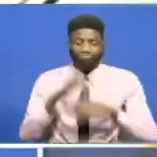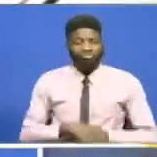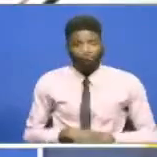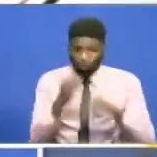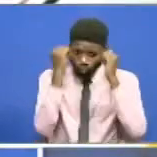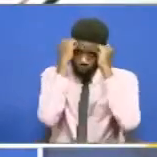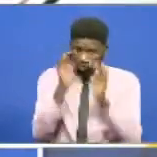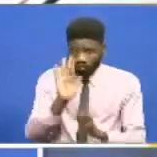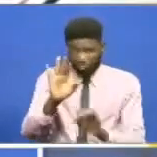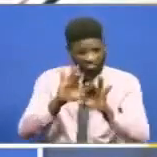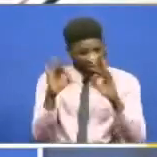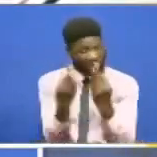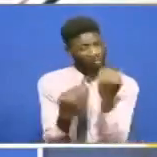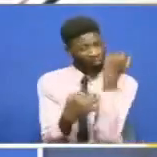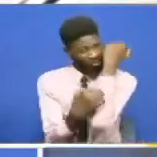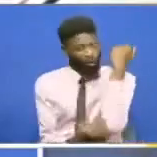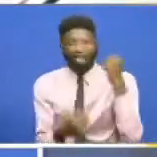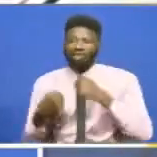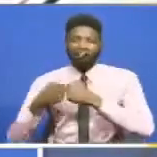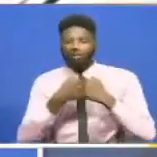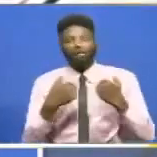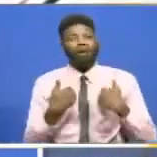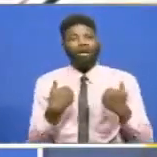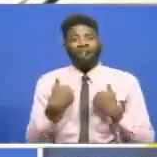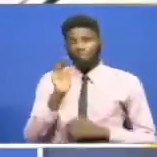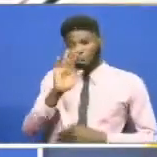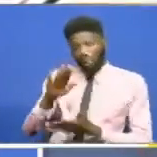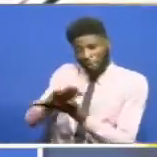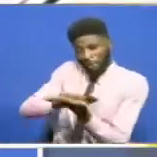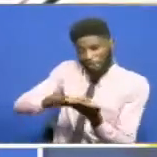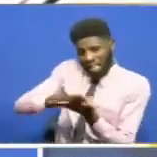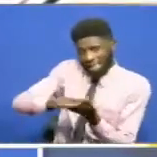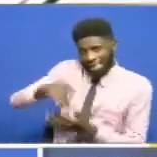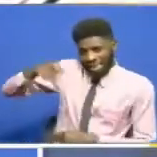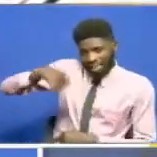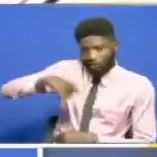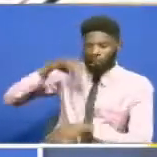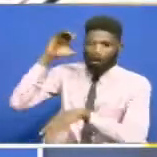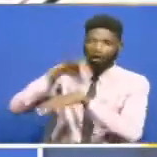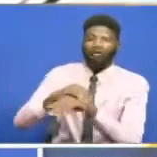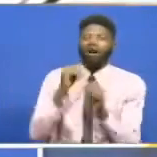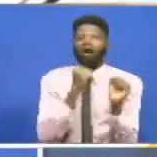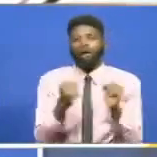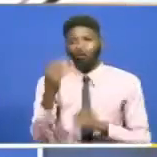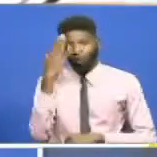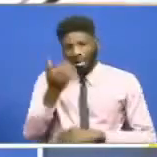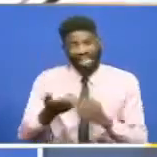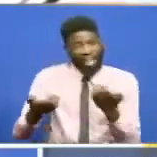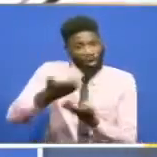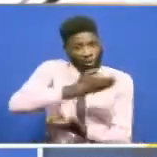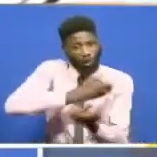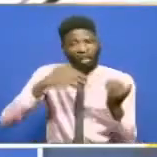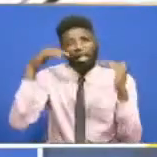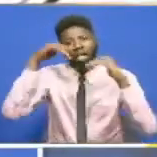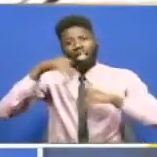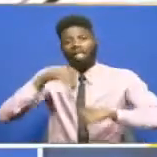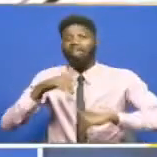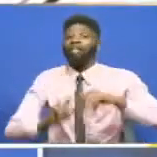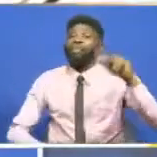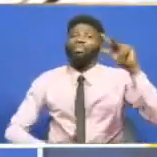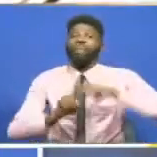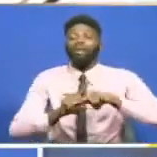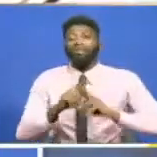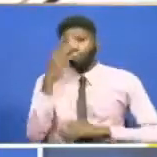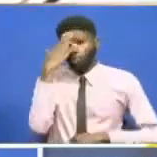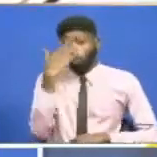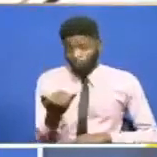facing difficulties in meeting their basic due to economic disruptions occasioned by the COVID-19 pandemic that has affected